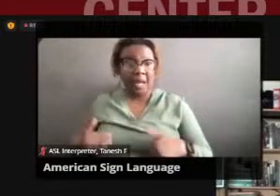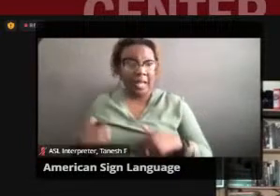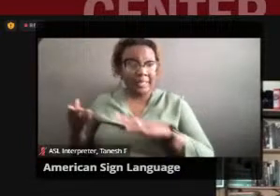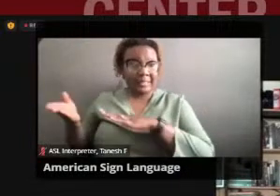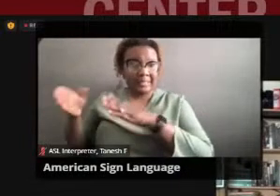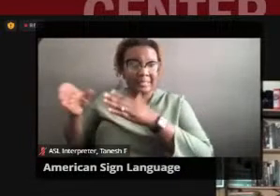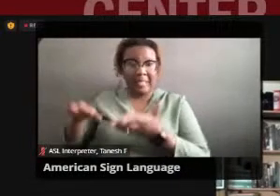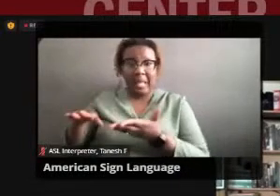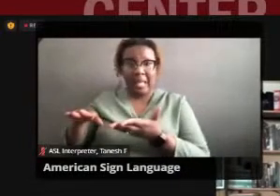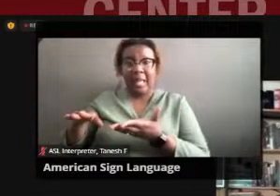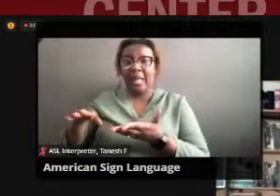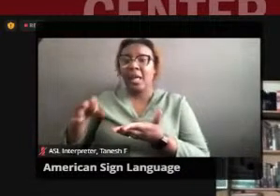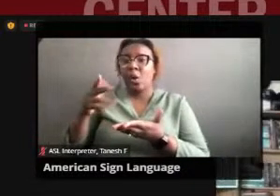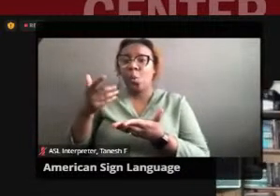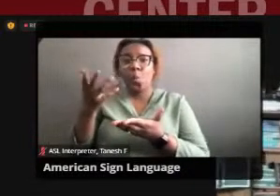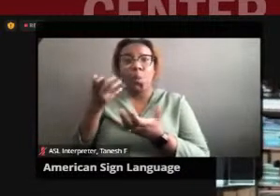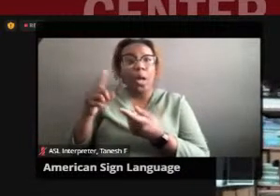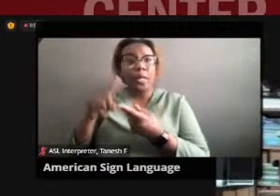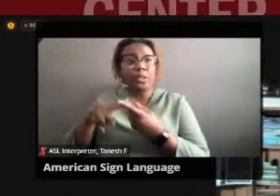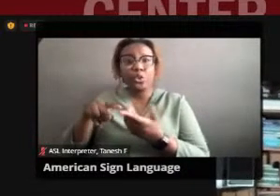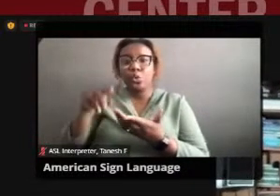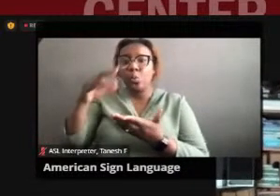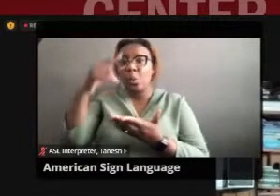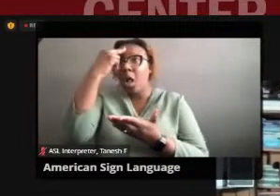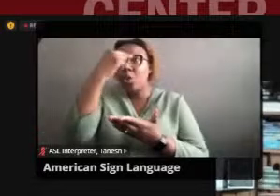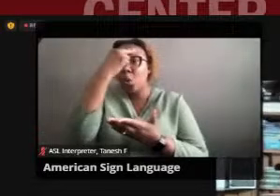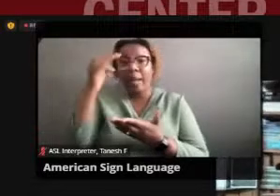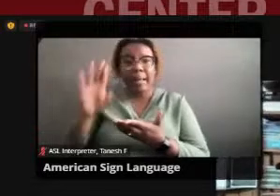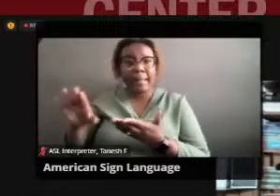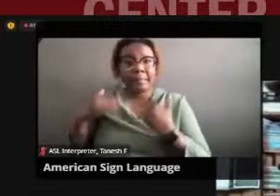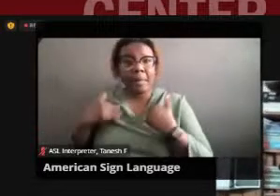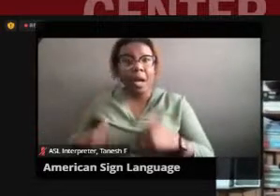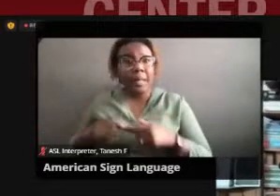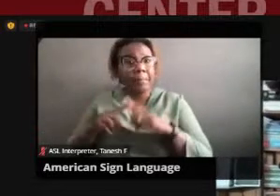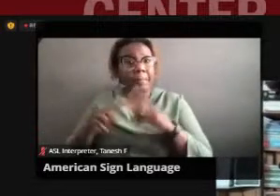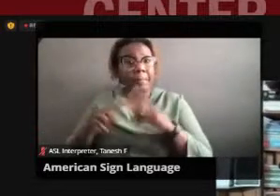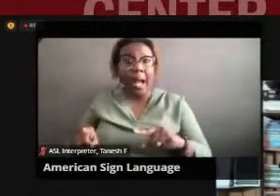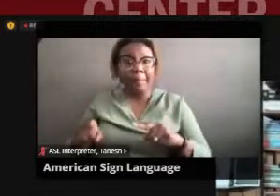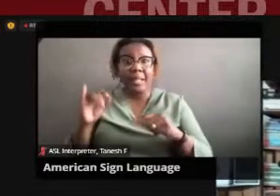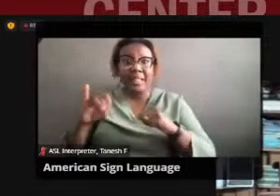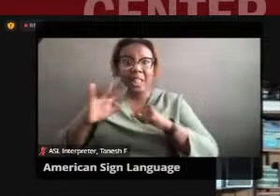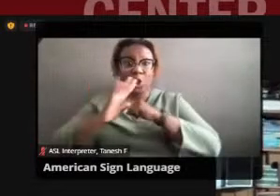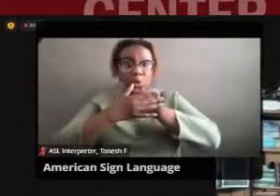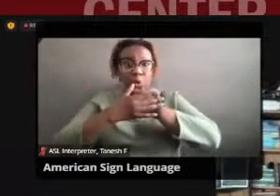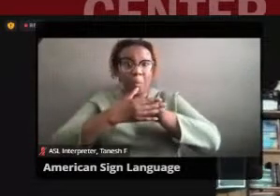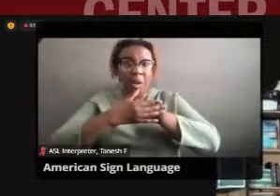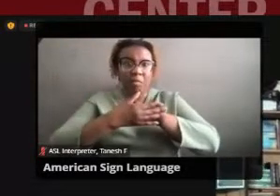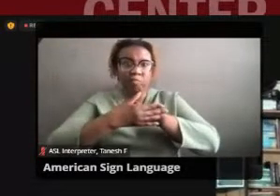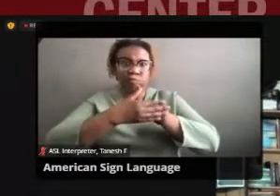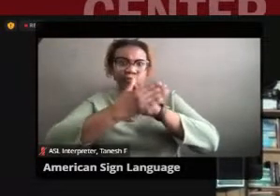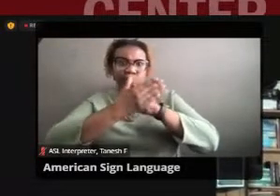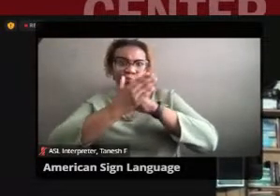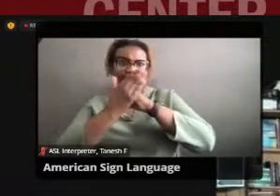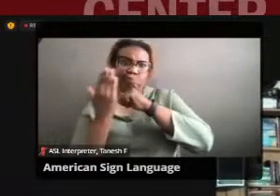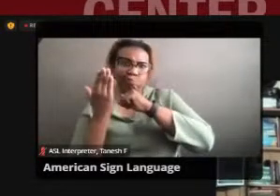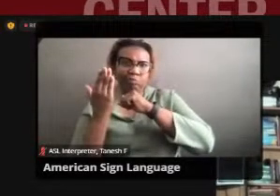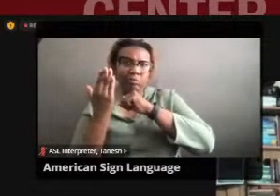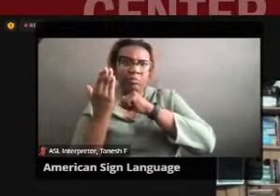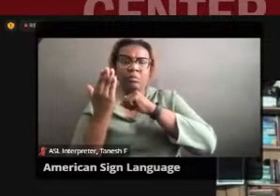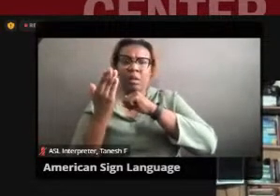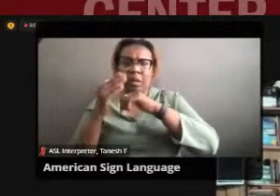the large stone had been rolled away. When they entered the tombs, one dressed in